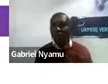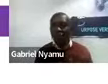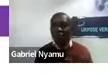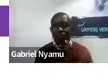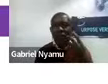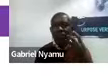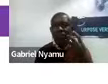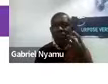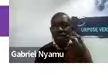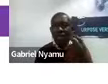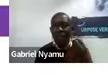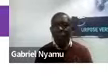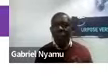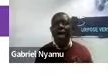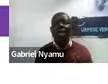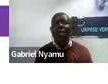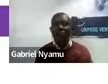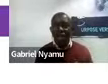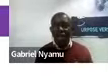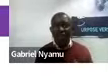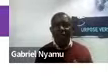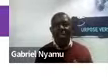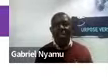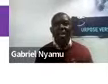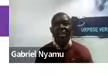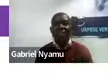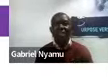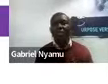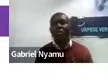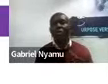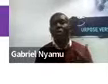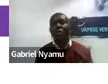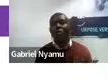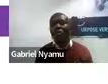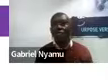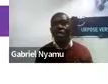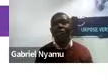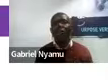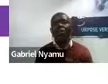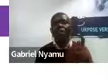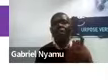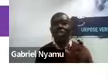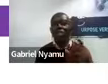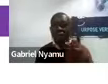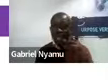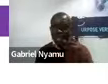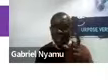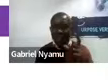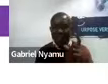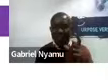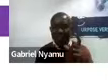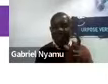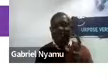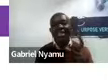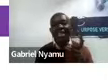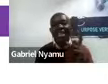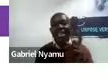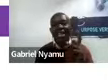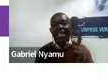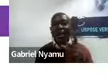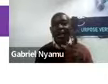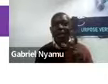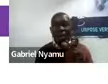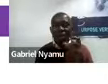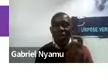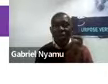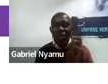reason for life, the why of your life that saves you from drifting from the original design. And